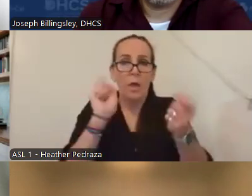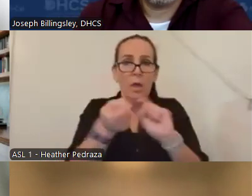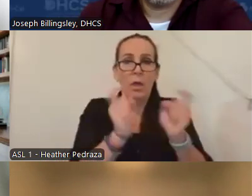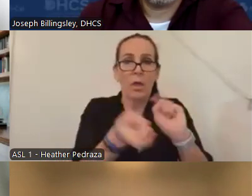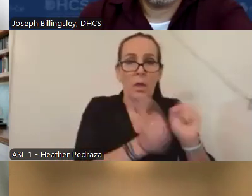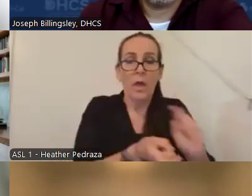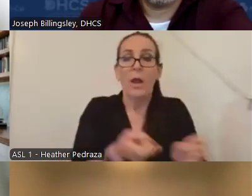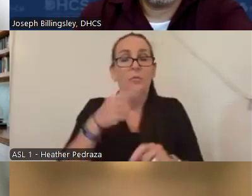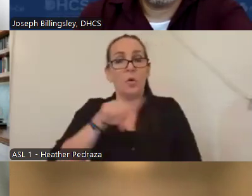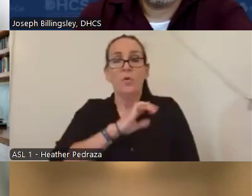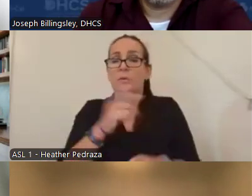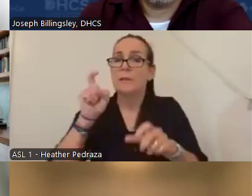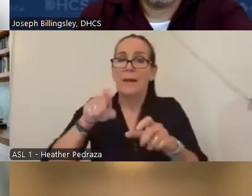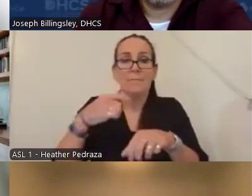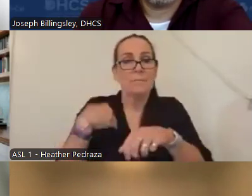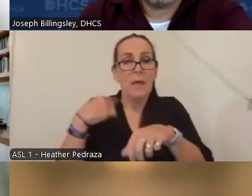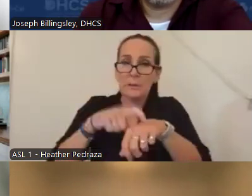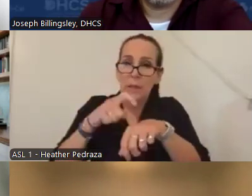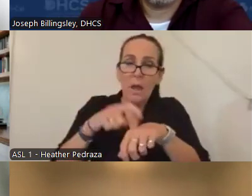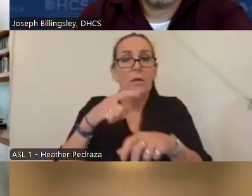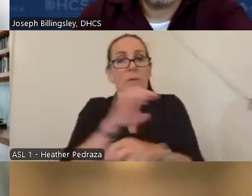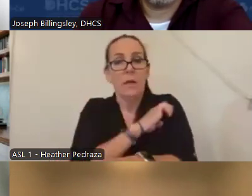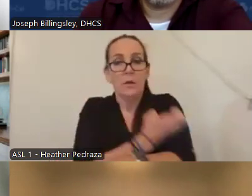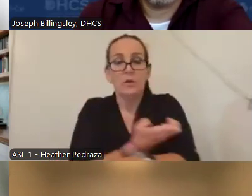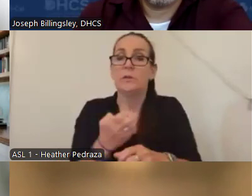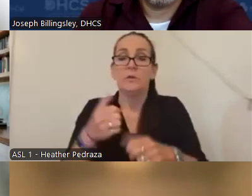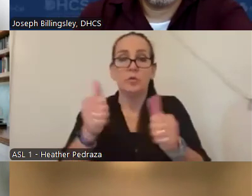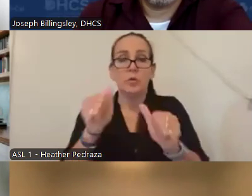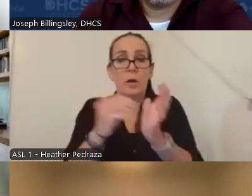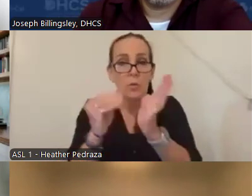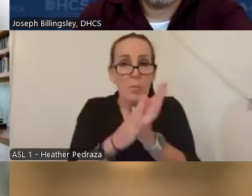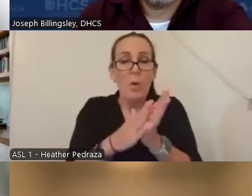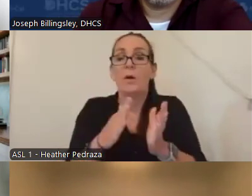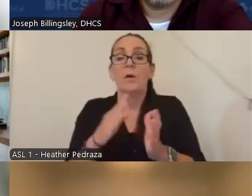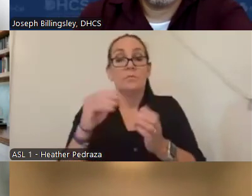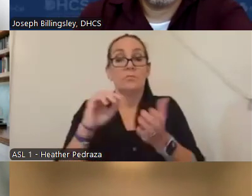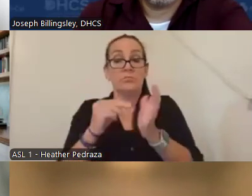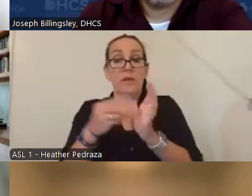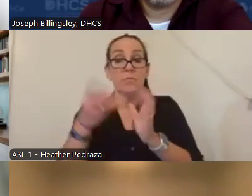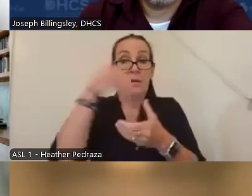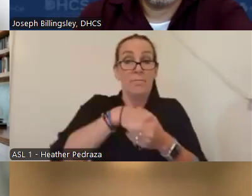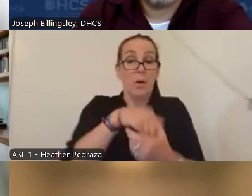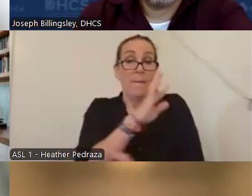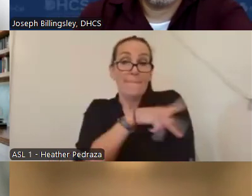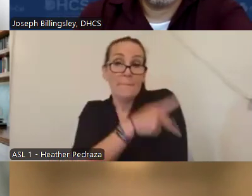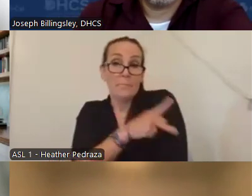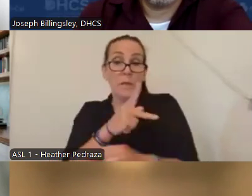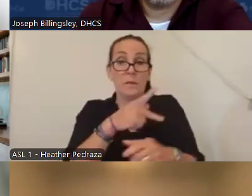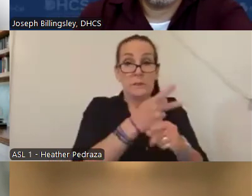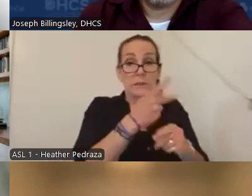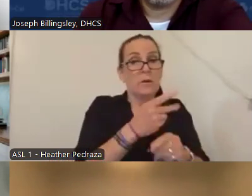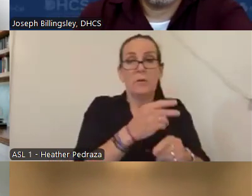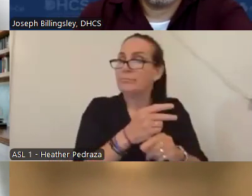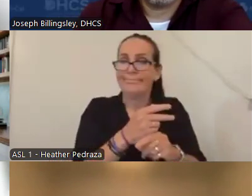and energy on reporting that doesn't go back into patient care. So I'll stop with that. I love